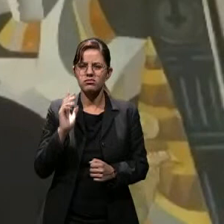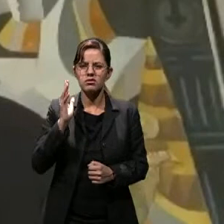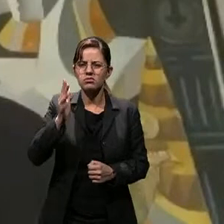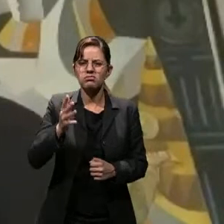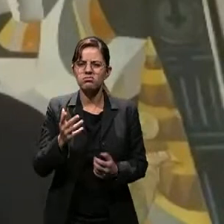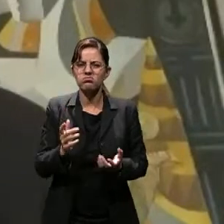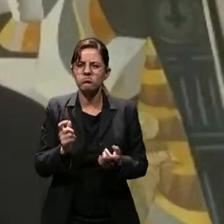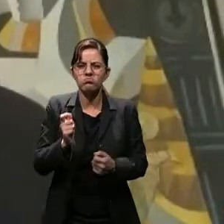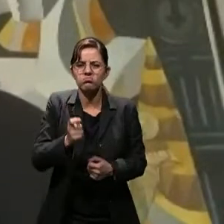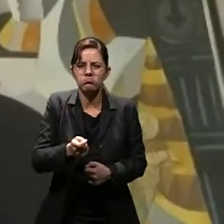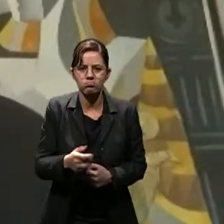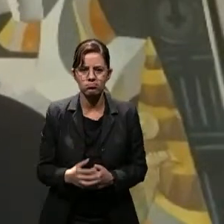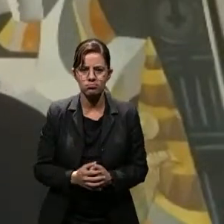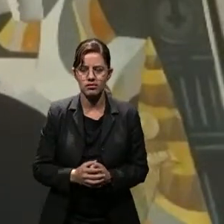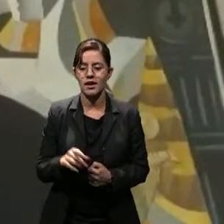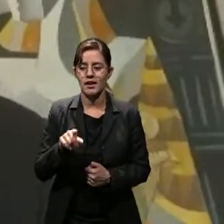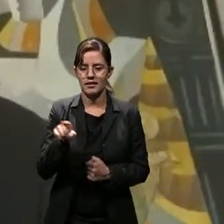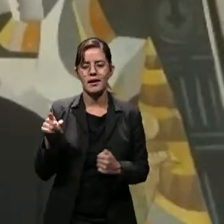this mean?